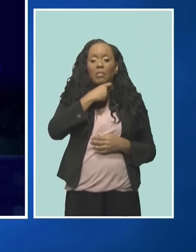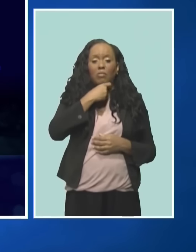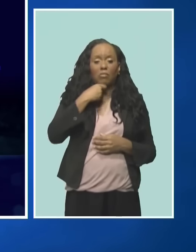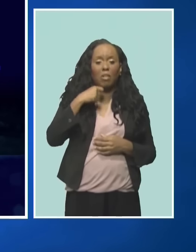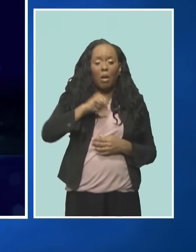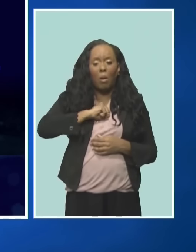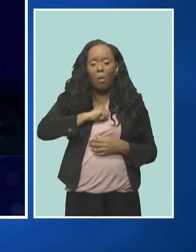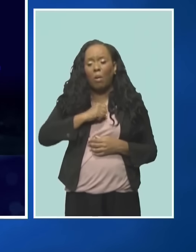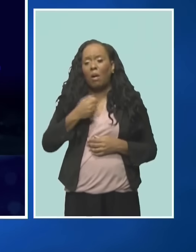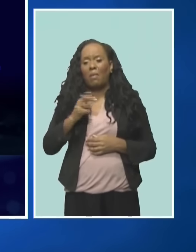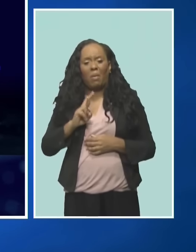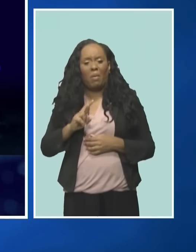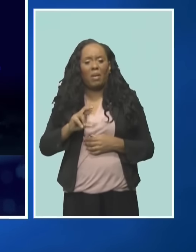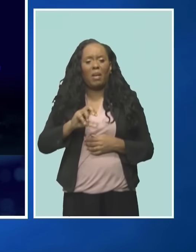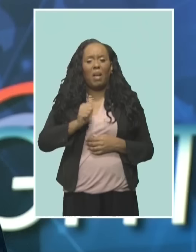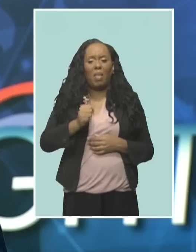chesty